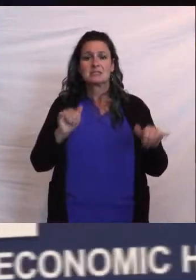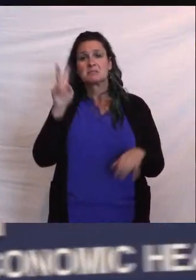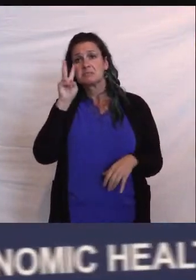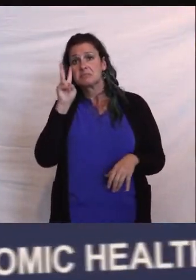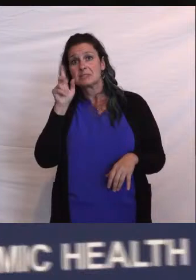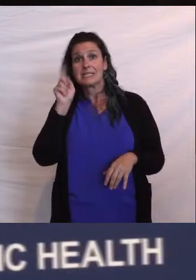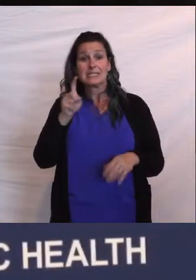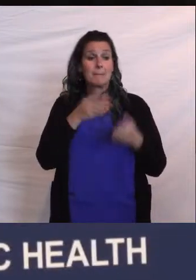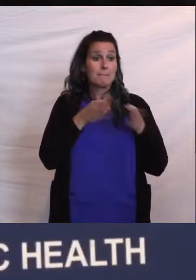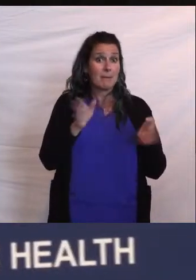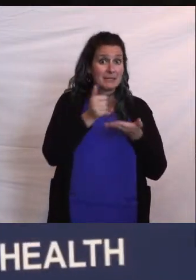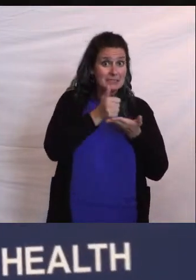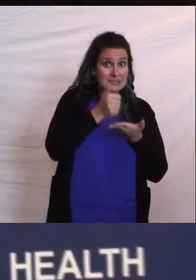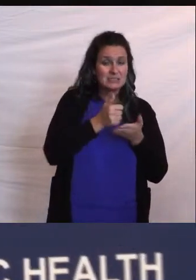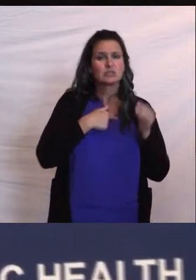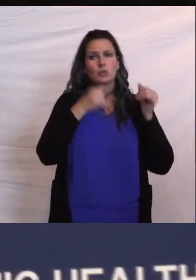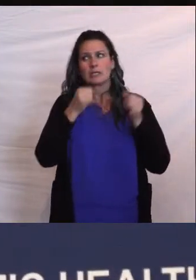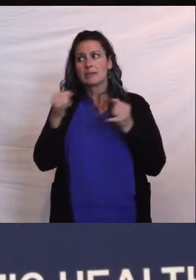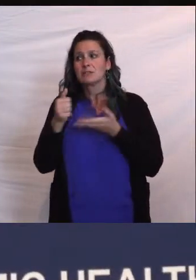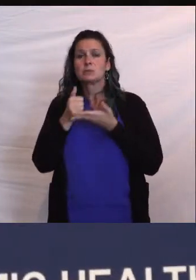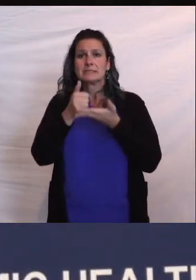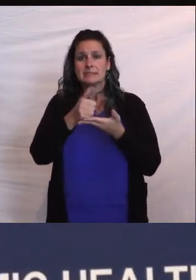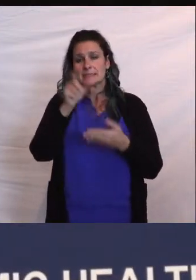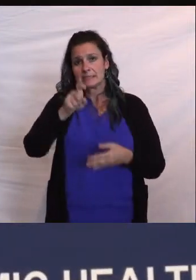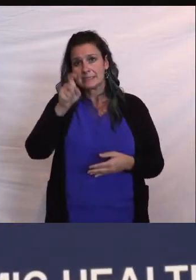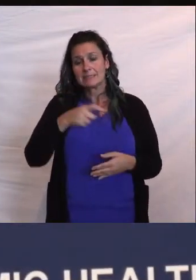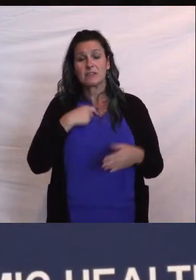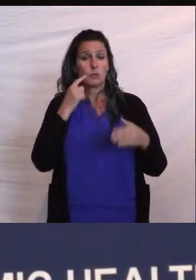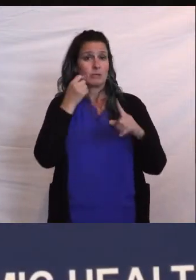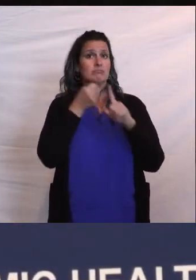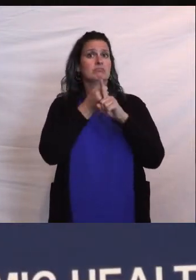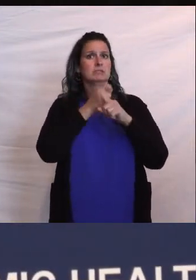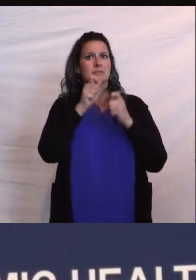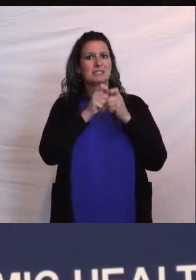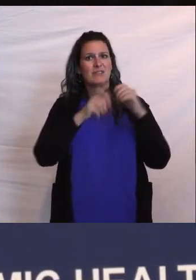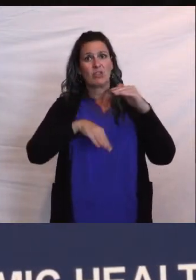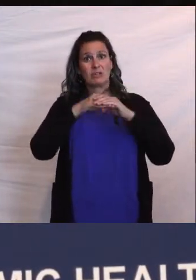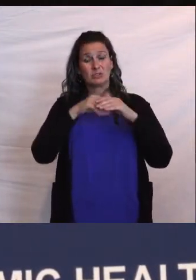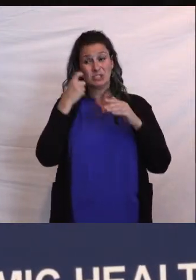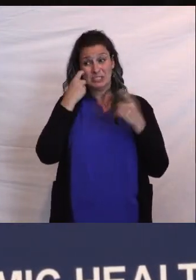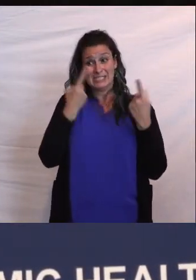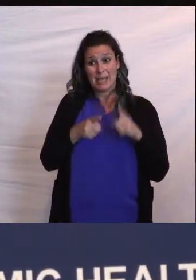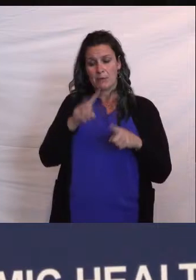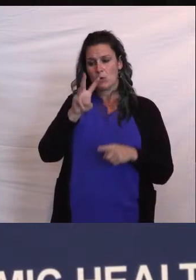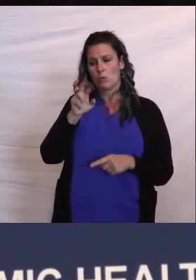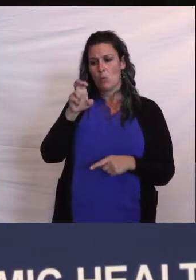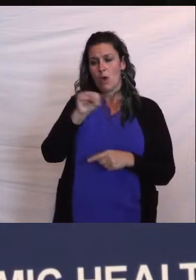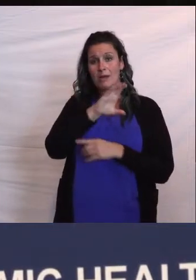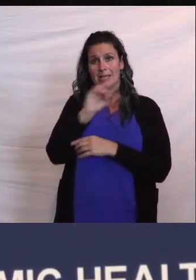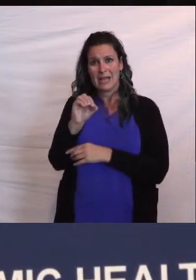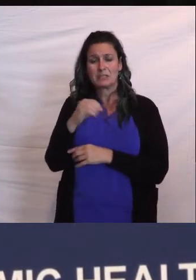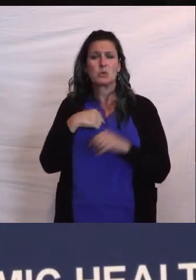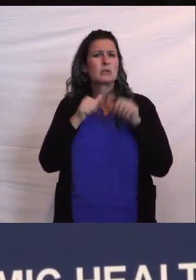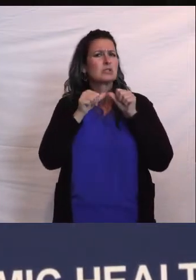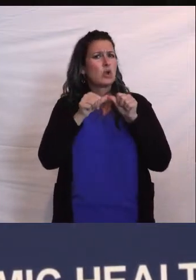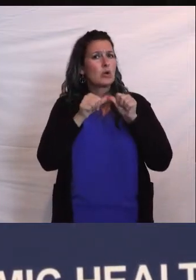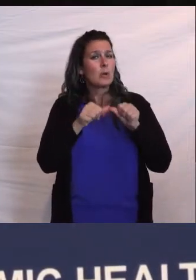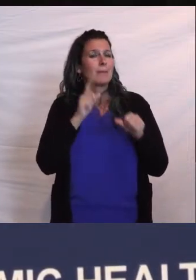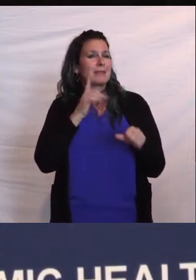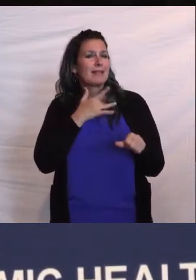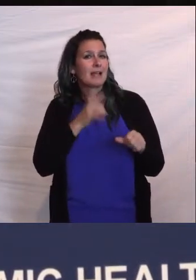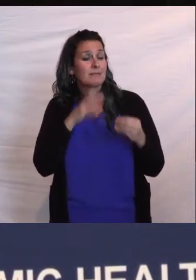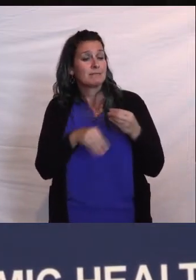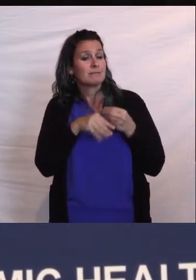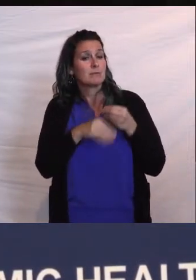either public assistance or individual assistance thresholds like we just did in Warren County. So ongoing, but I think the likelihood of additional